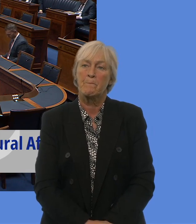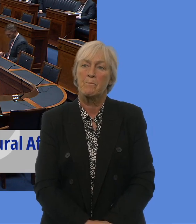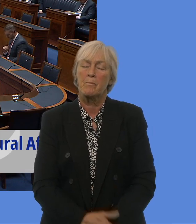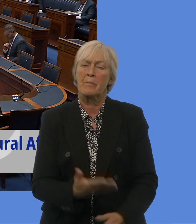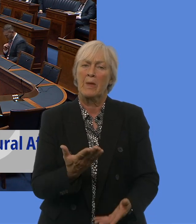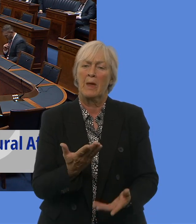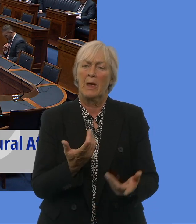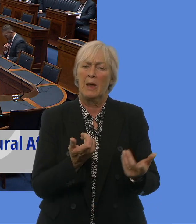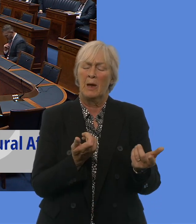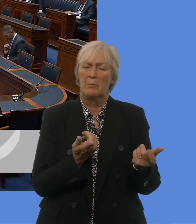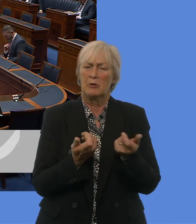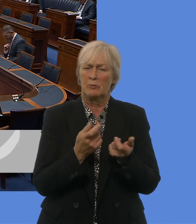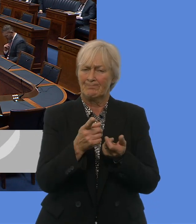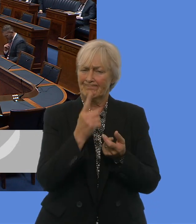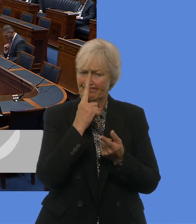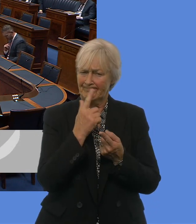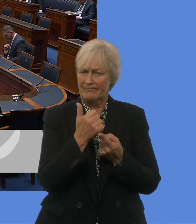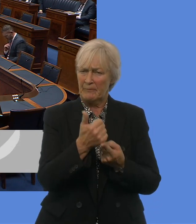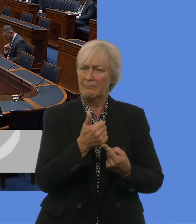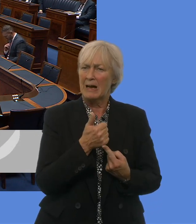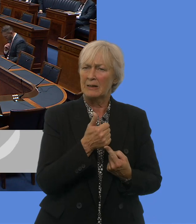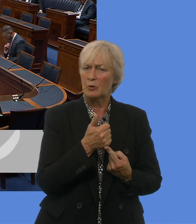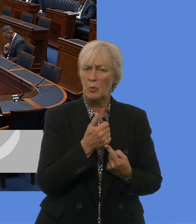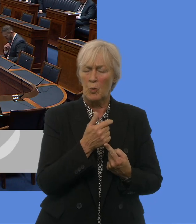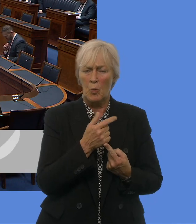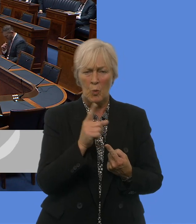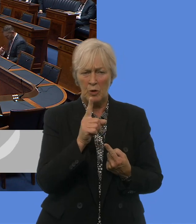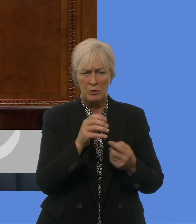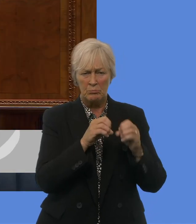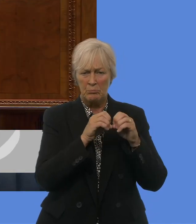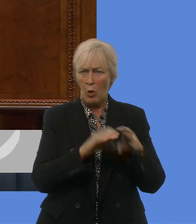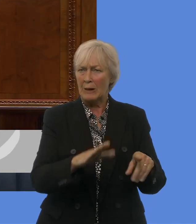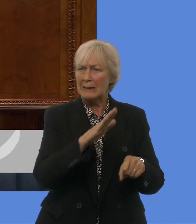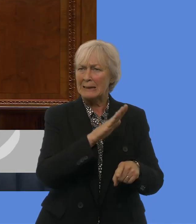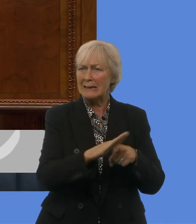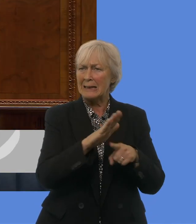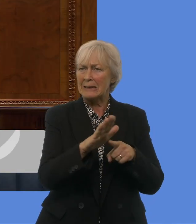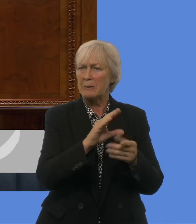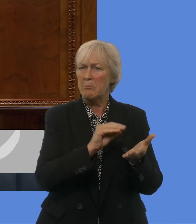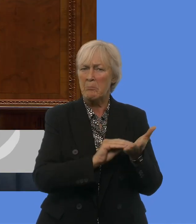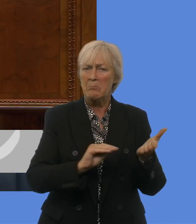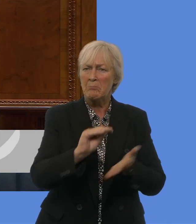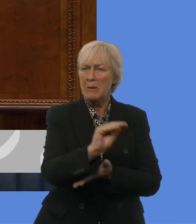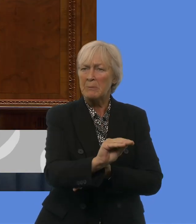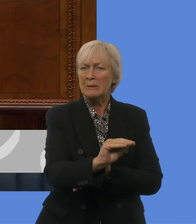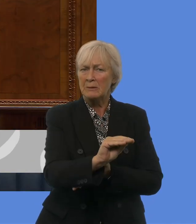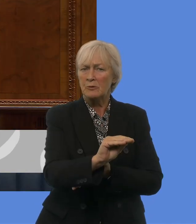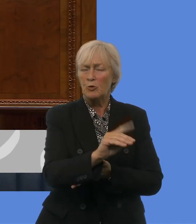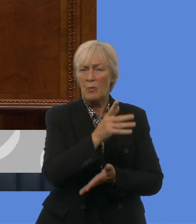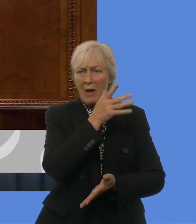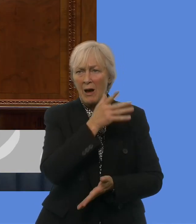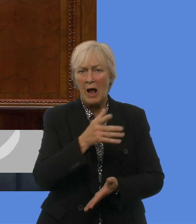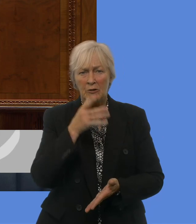Minister, then, can you advise how much is being lost to single farm payment in single farm payment to the